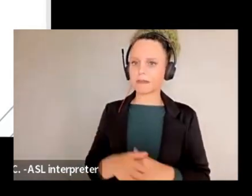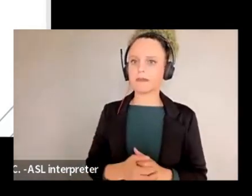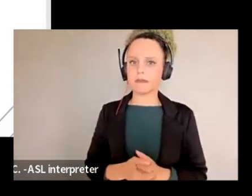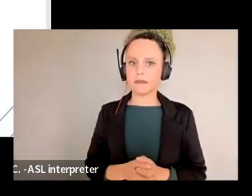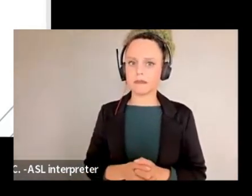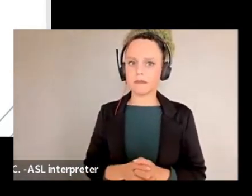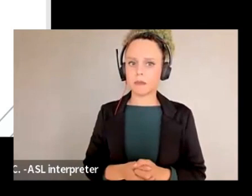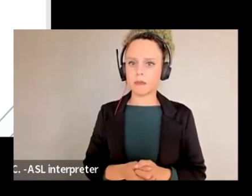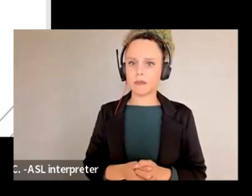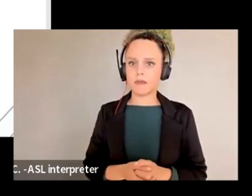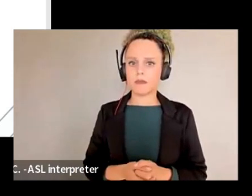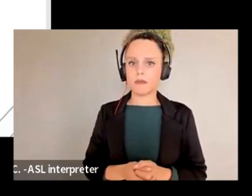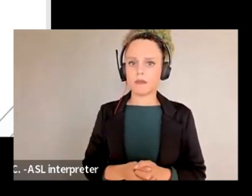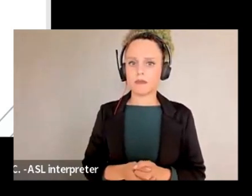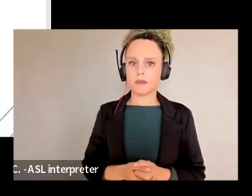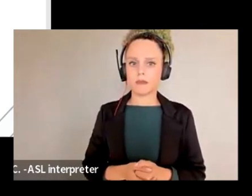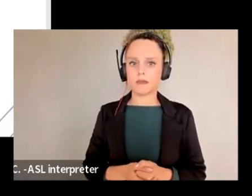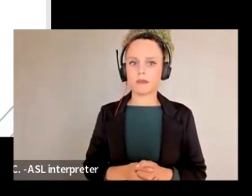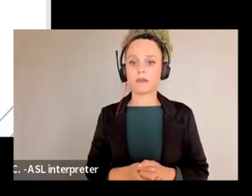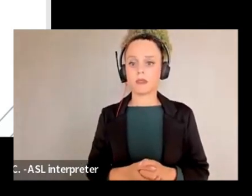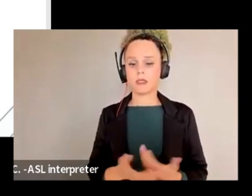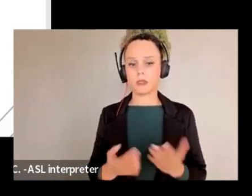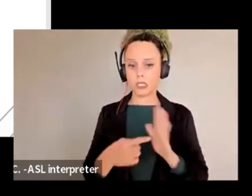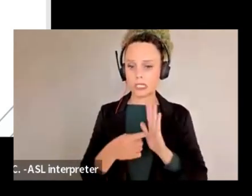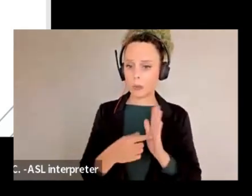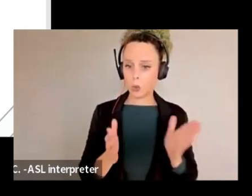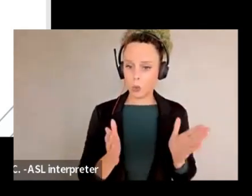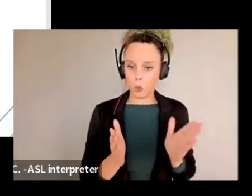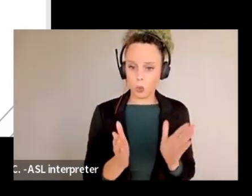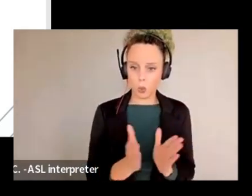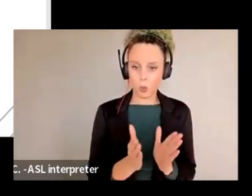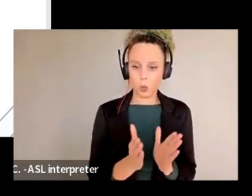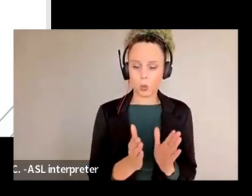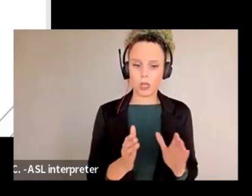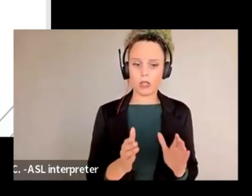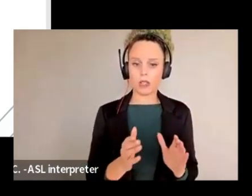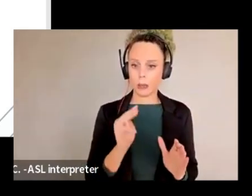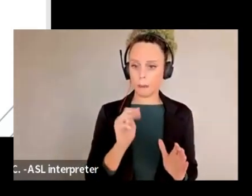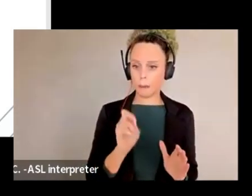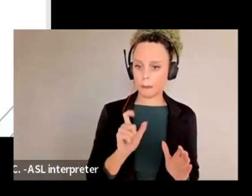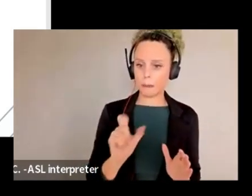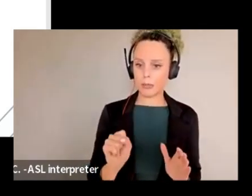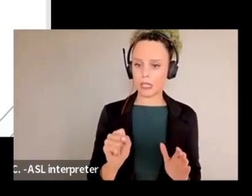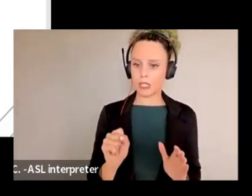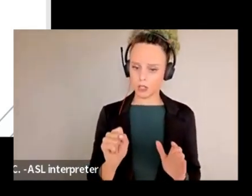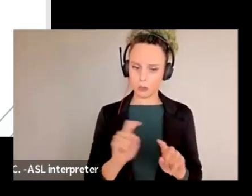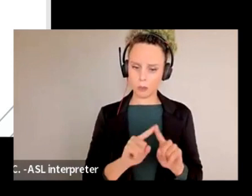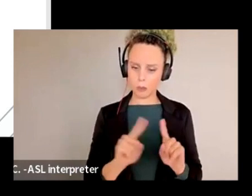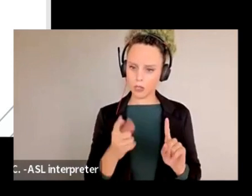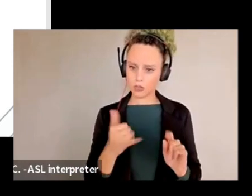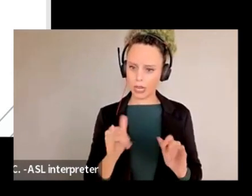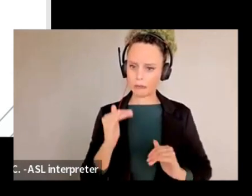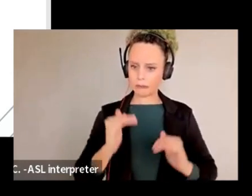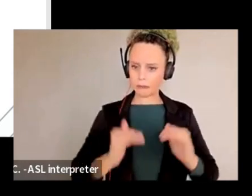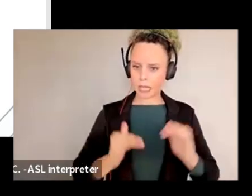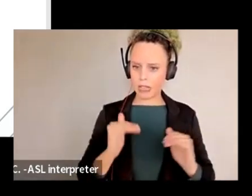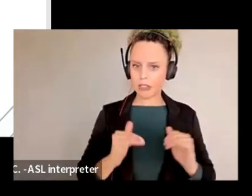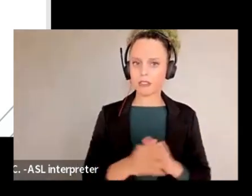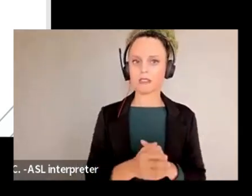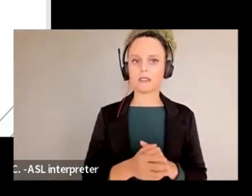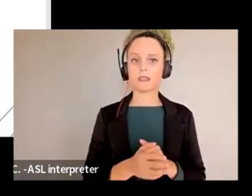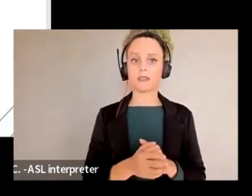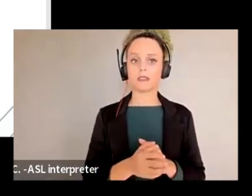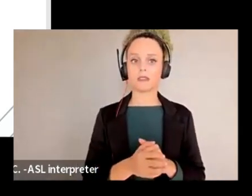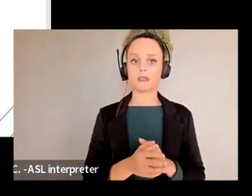portion size can be greatly impacted. And so having smaller meals where we try to get as balanced as we